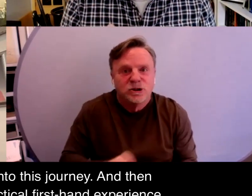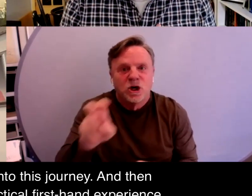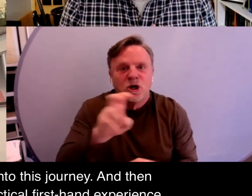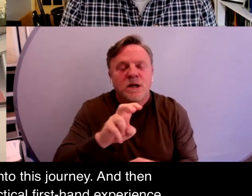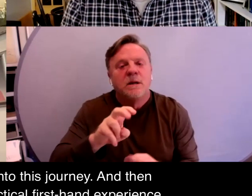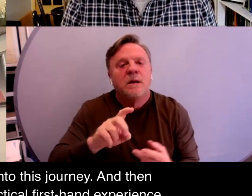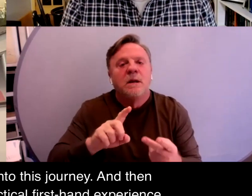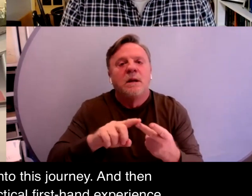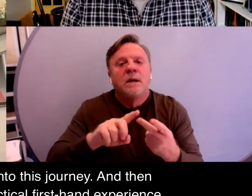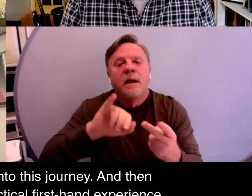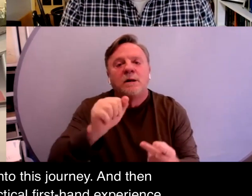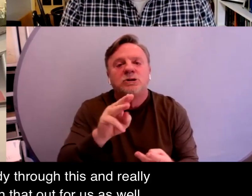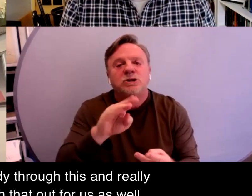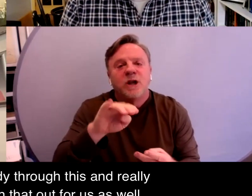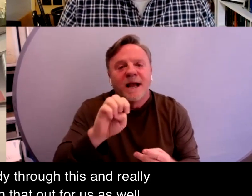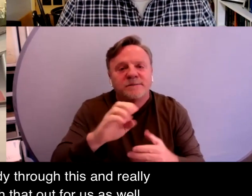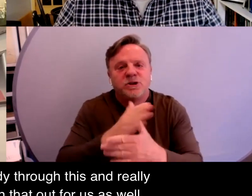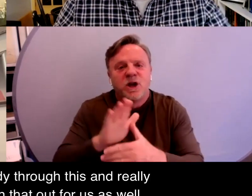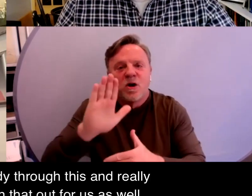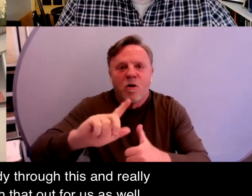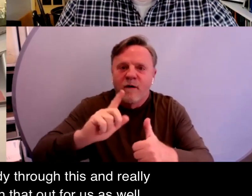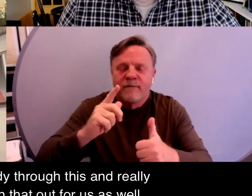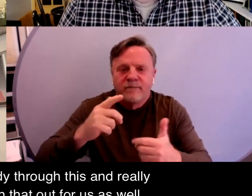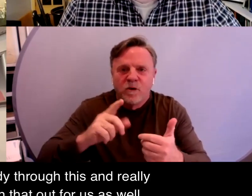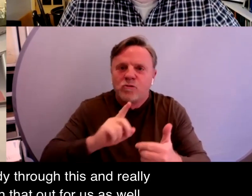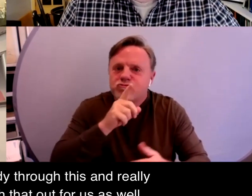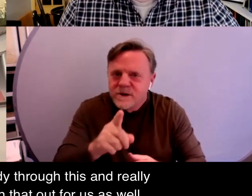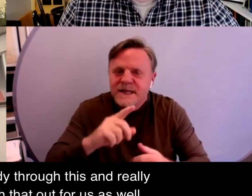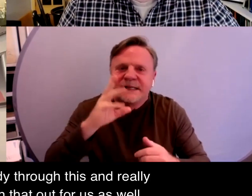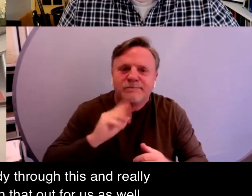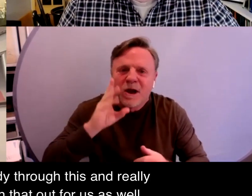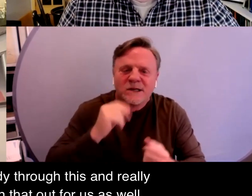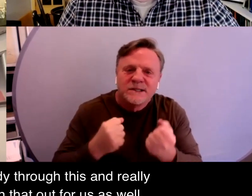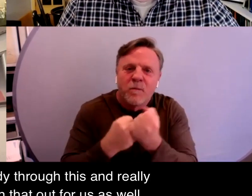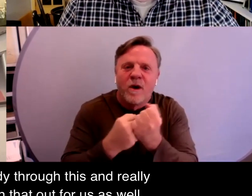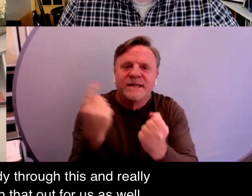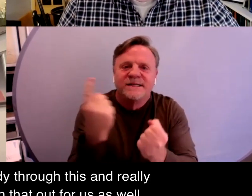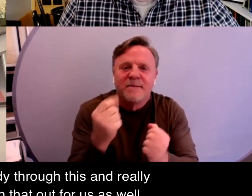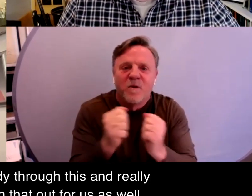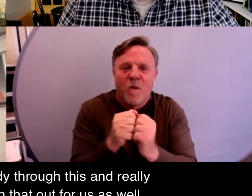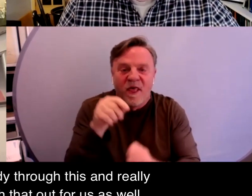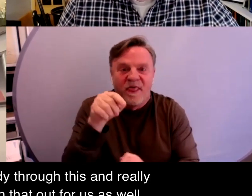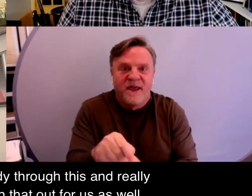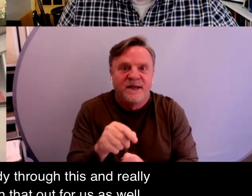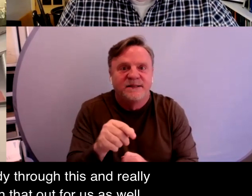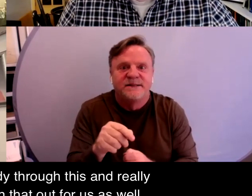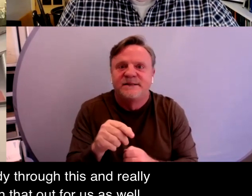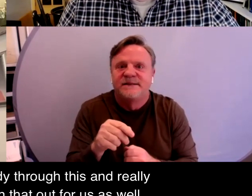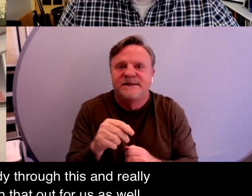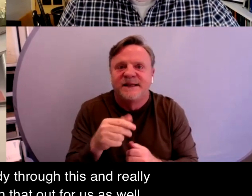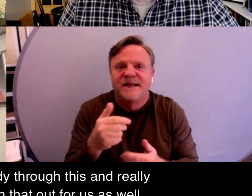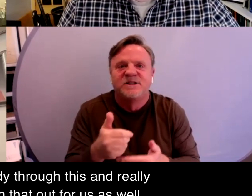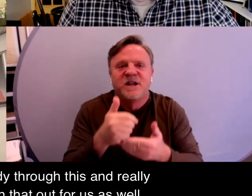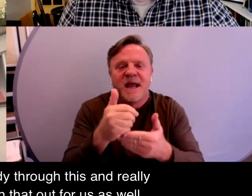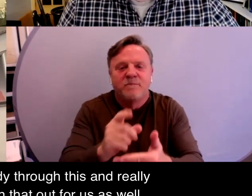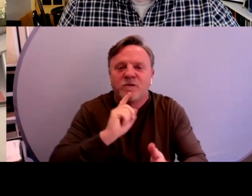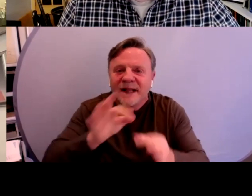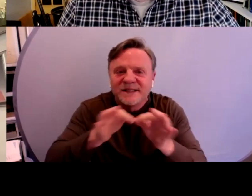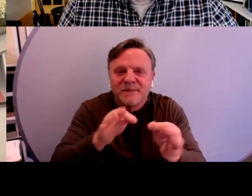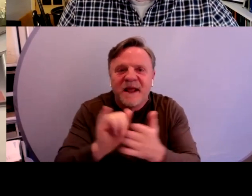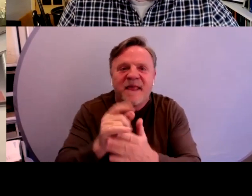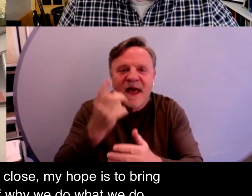her practical firsthand experience of supporting somebody through this, and really helped to flush that out for us as